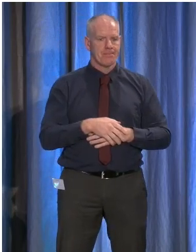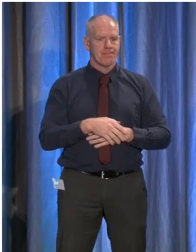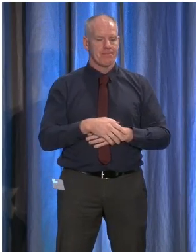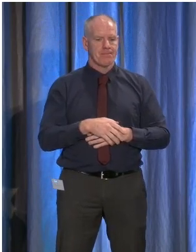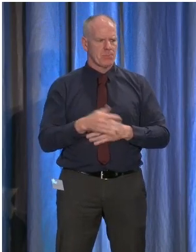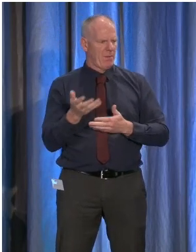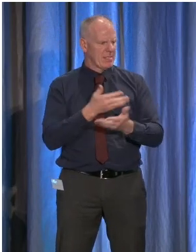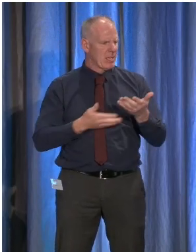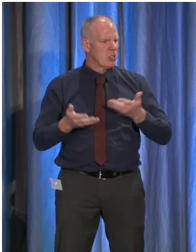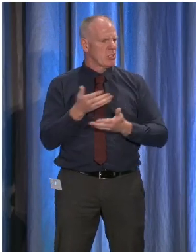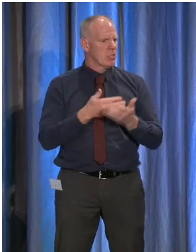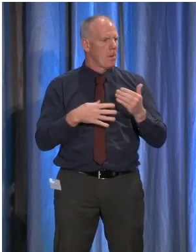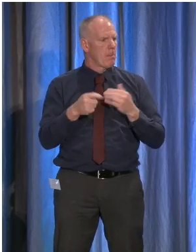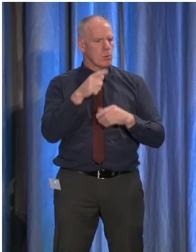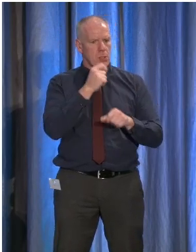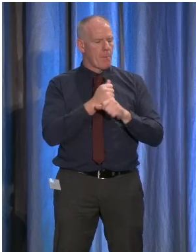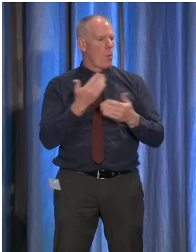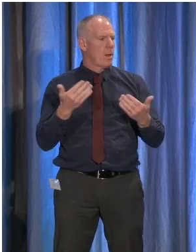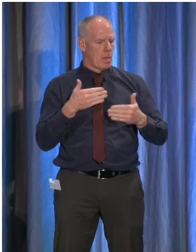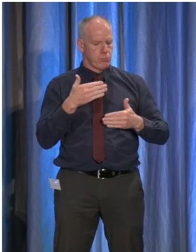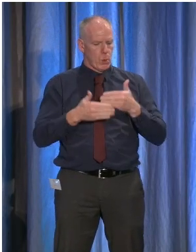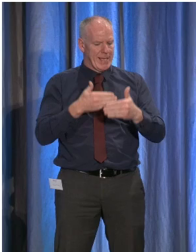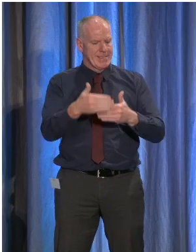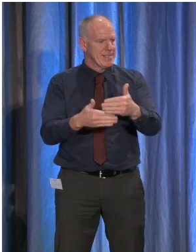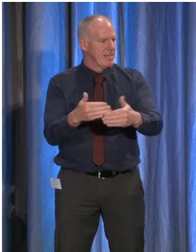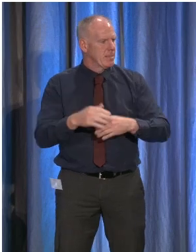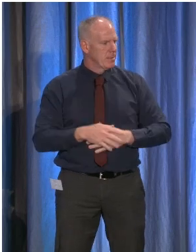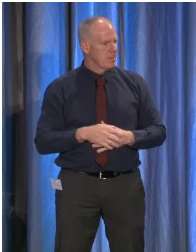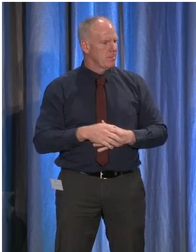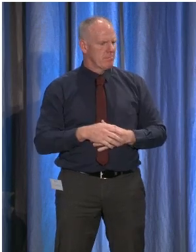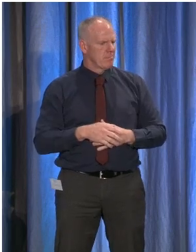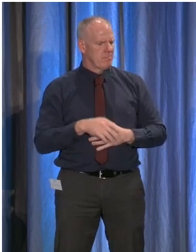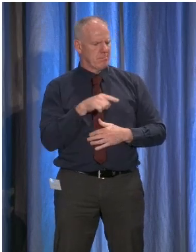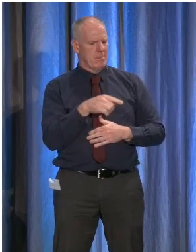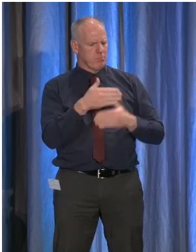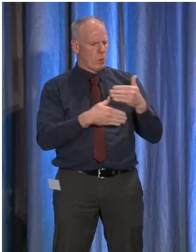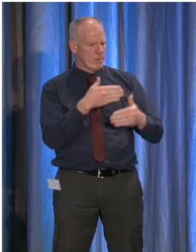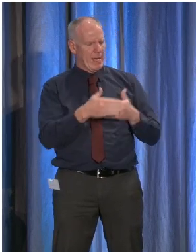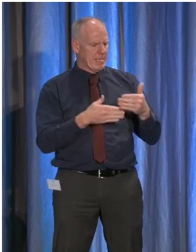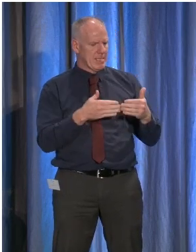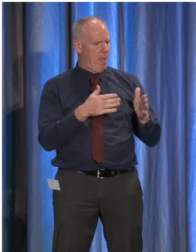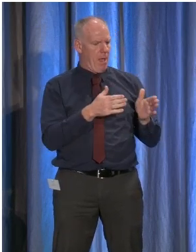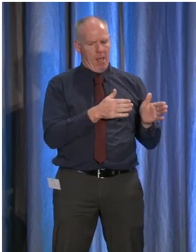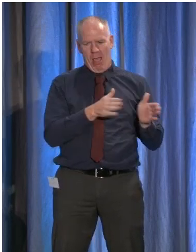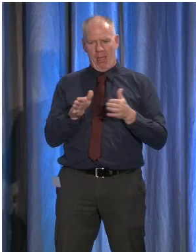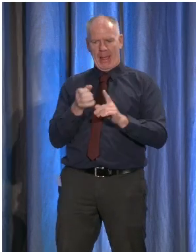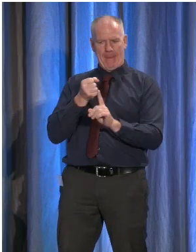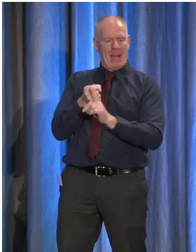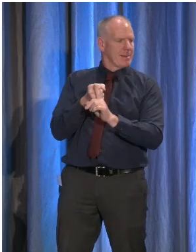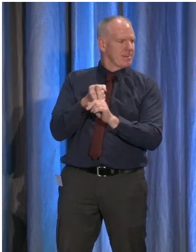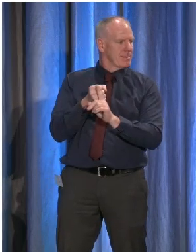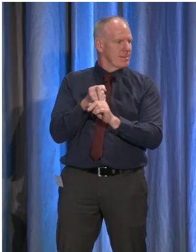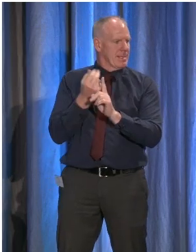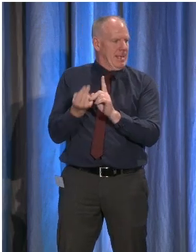discourse, mostly it was about process. We think a shift in discourse in the direction of impact